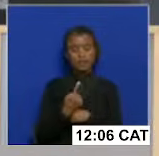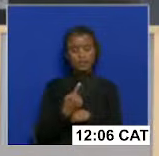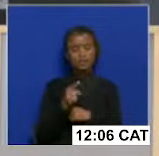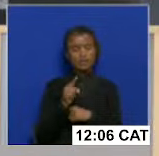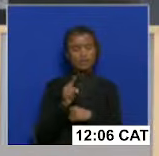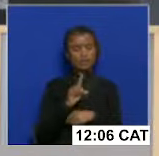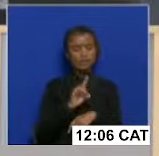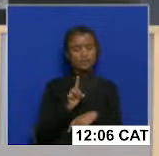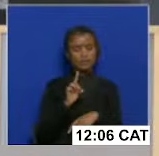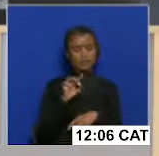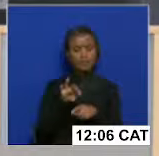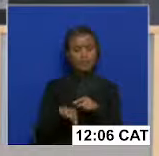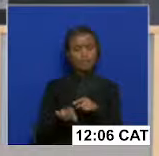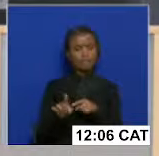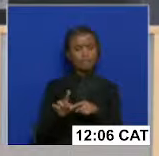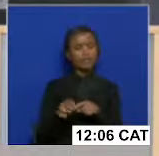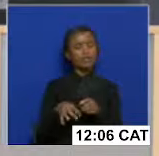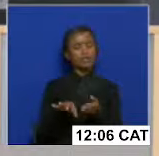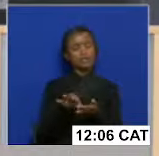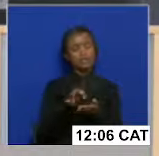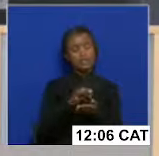officers'